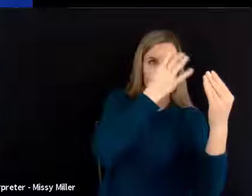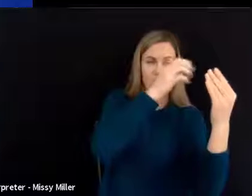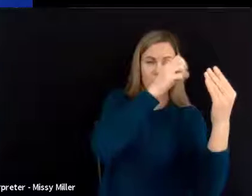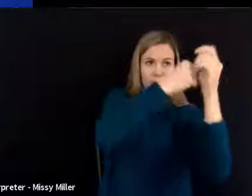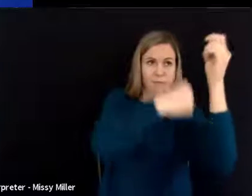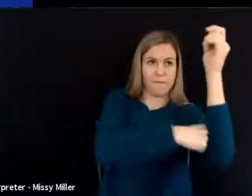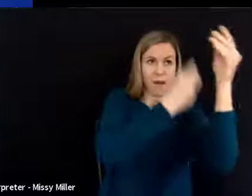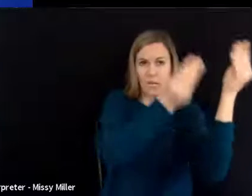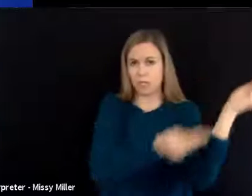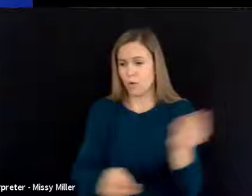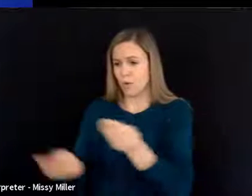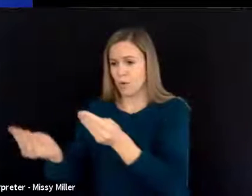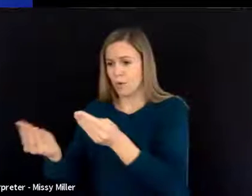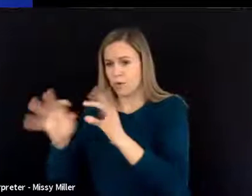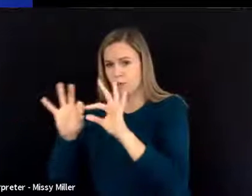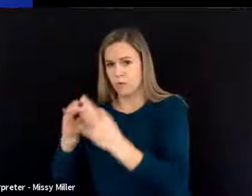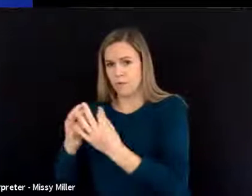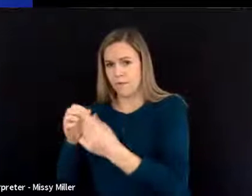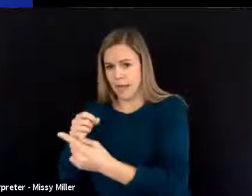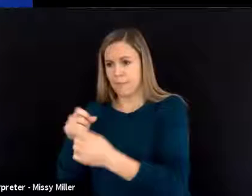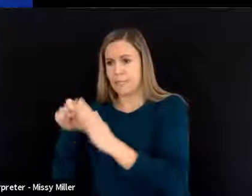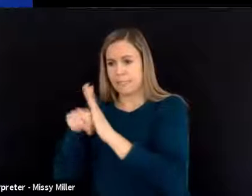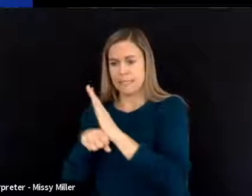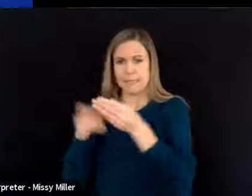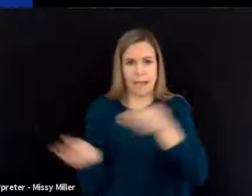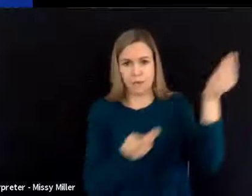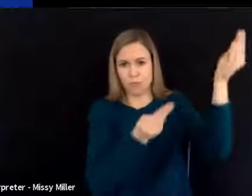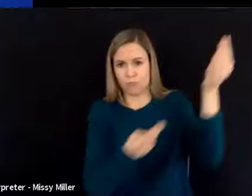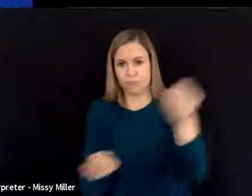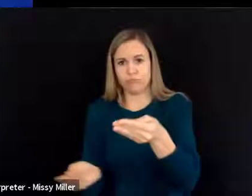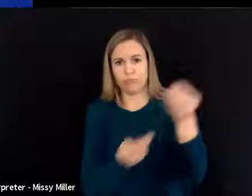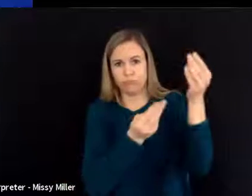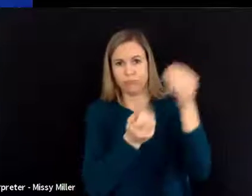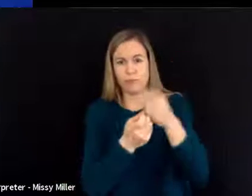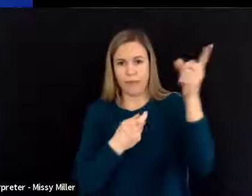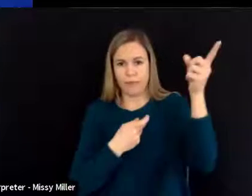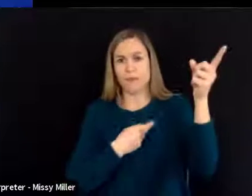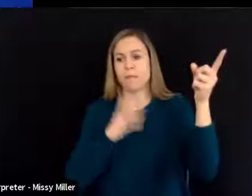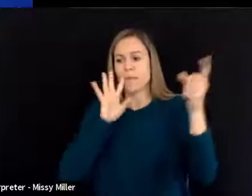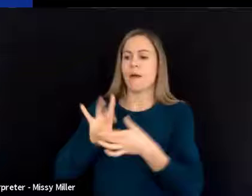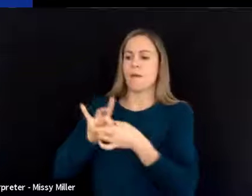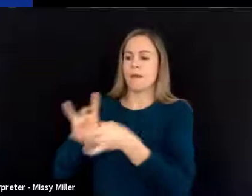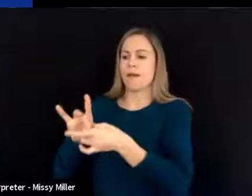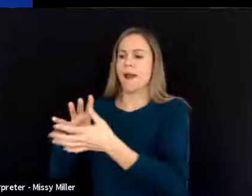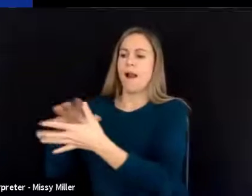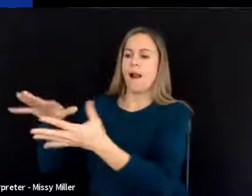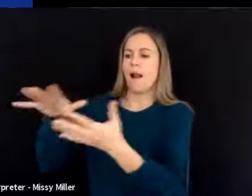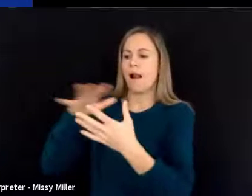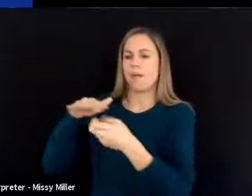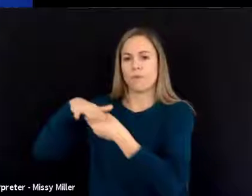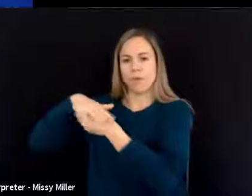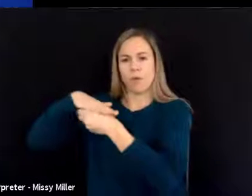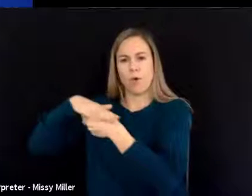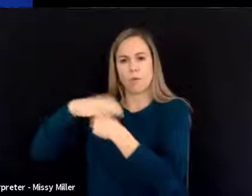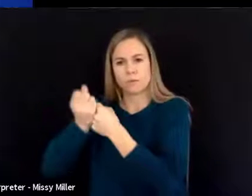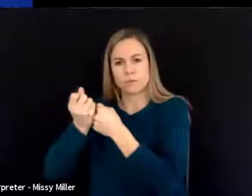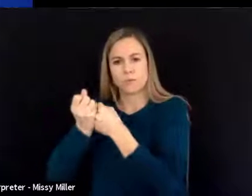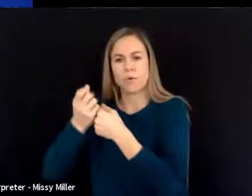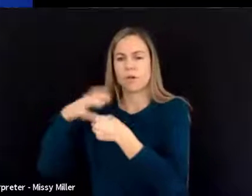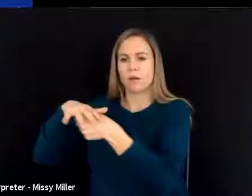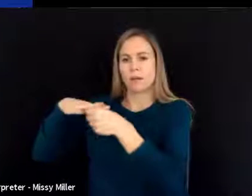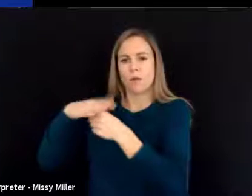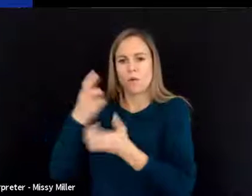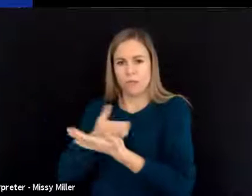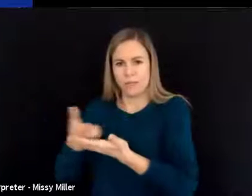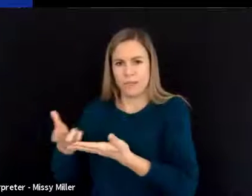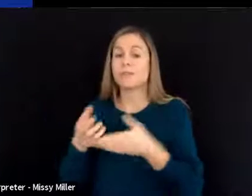to their families in the state, and then help connect them locally to resources and support. And so we would encourage everybody on the